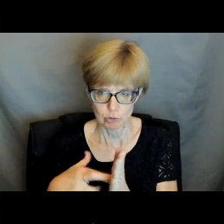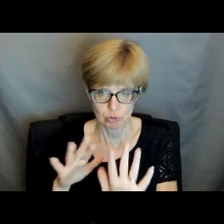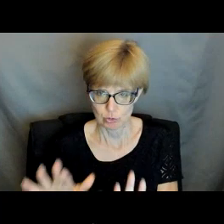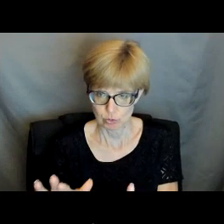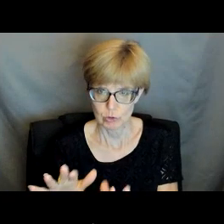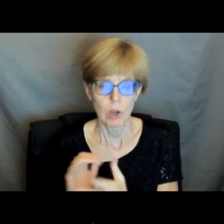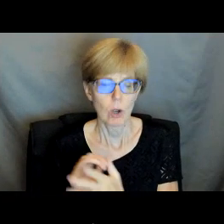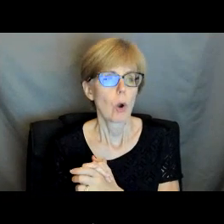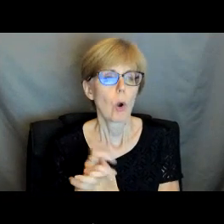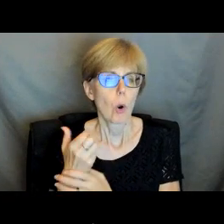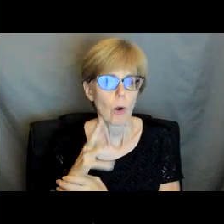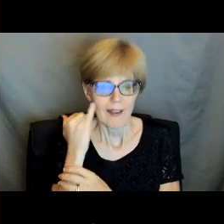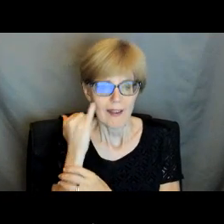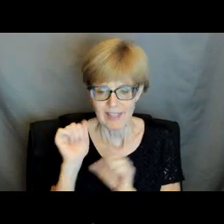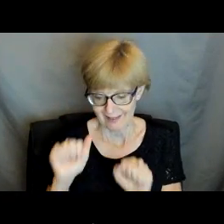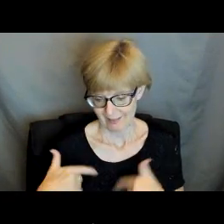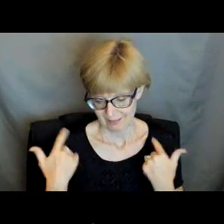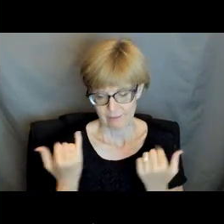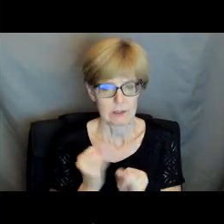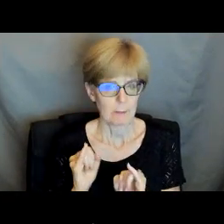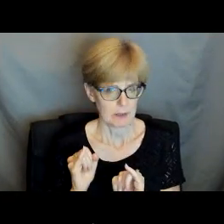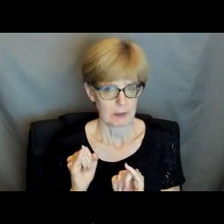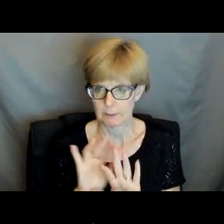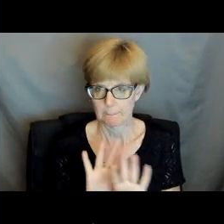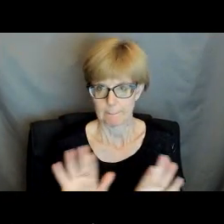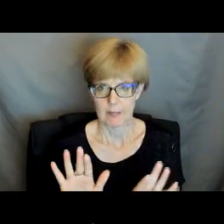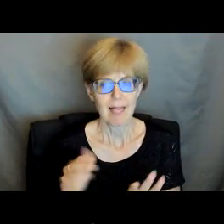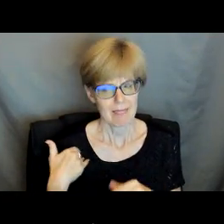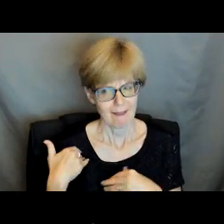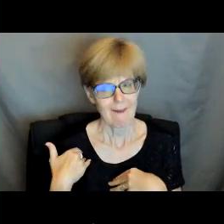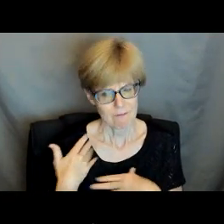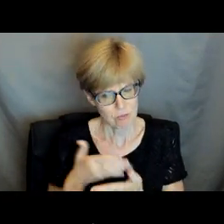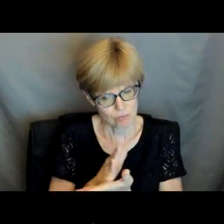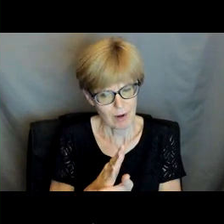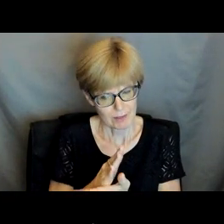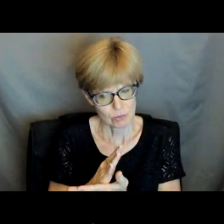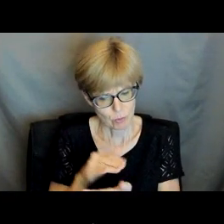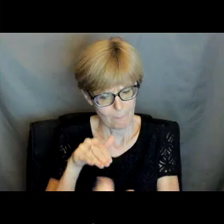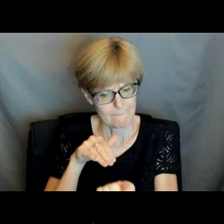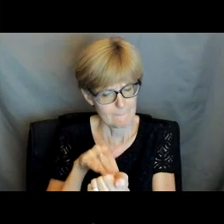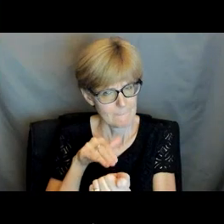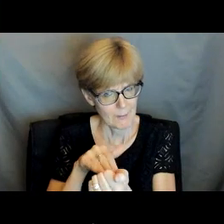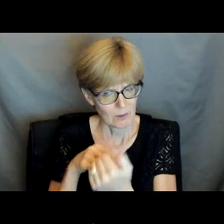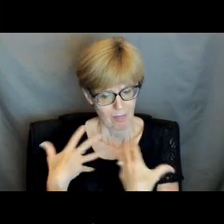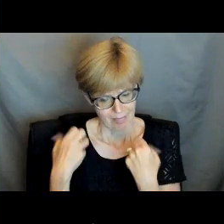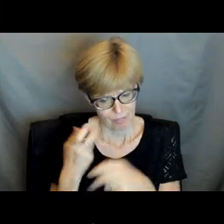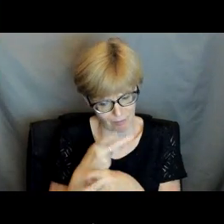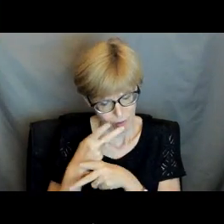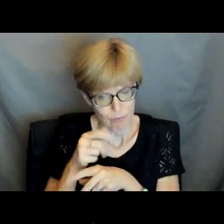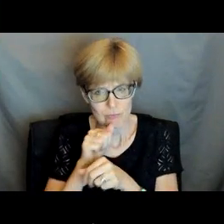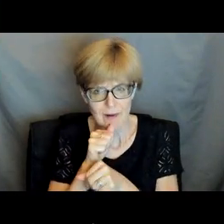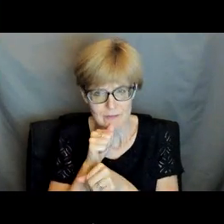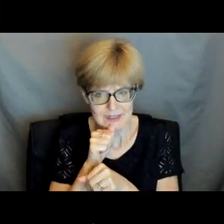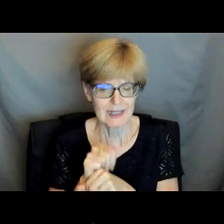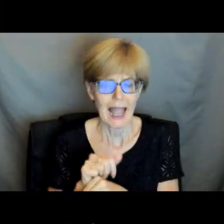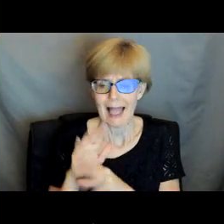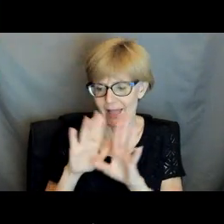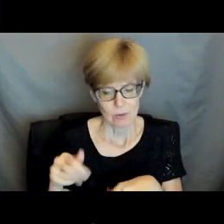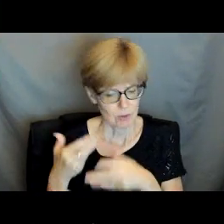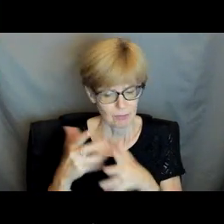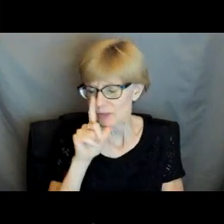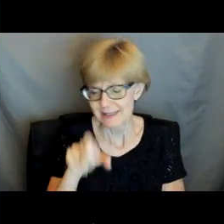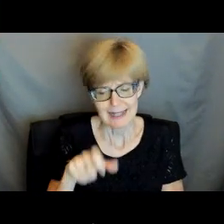live independently. A tenant has the right to medical privacy, and the housing provider does not need to know these